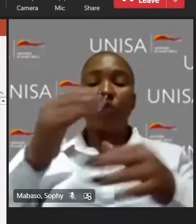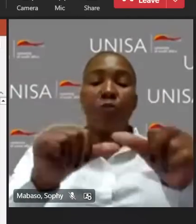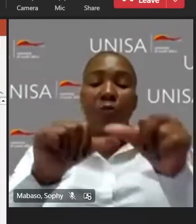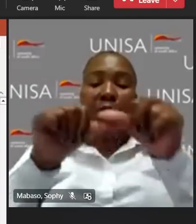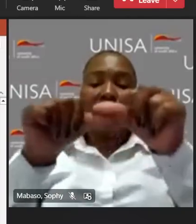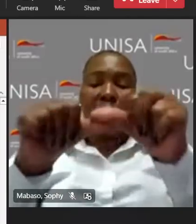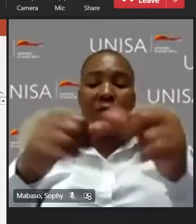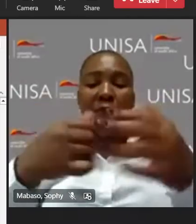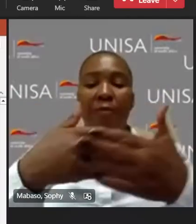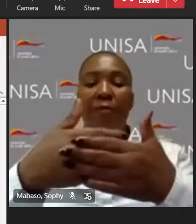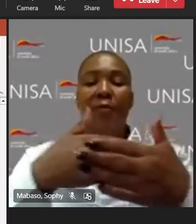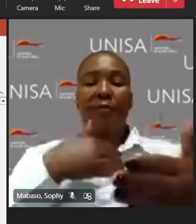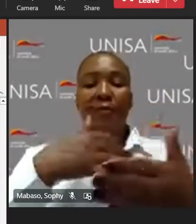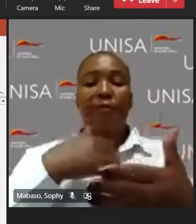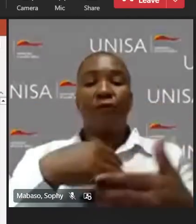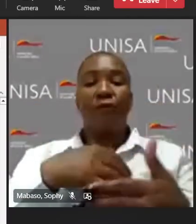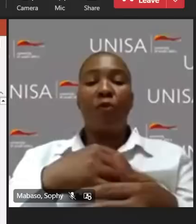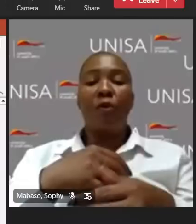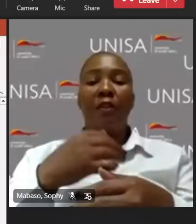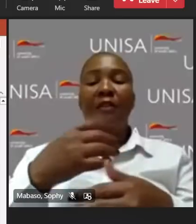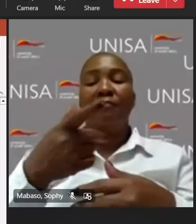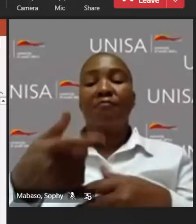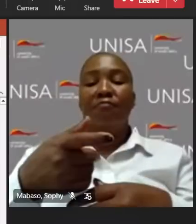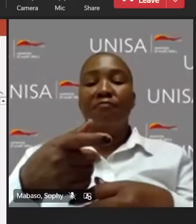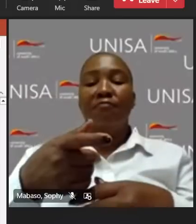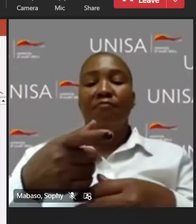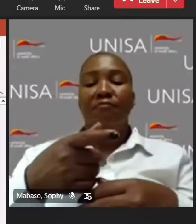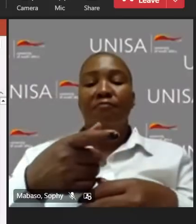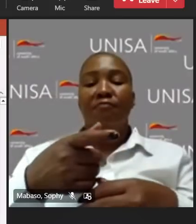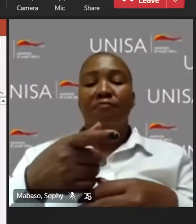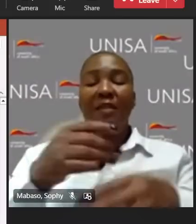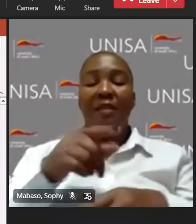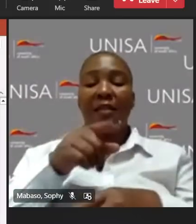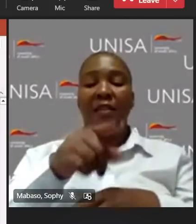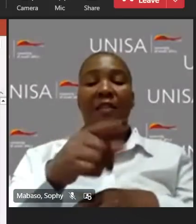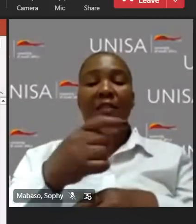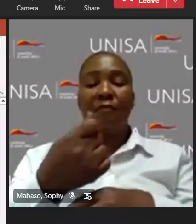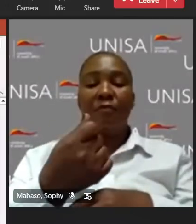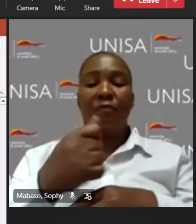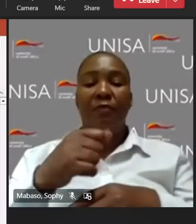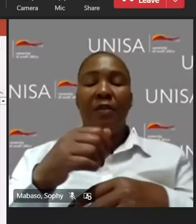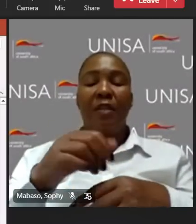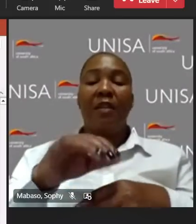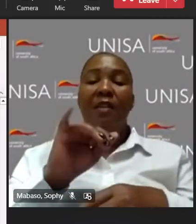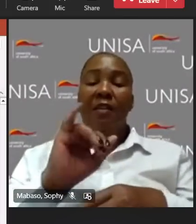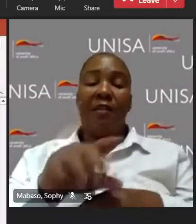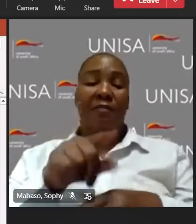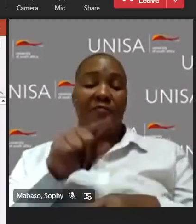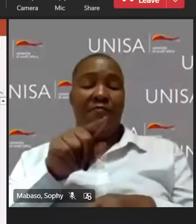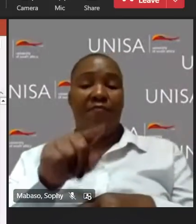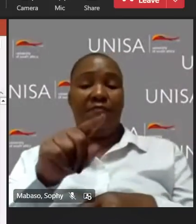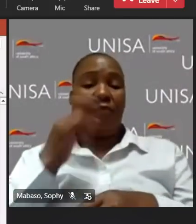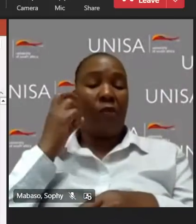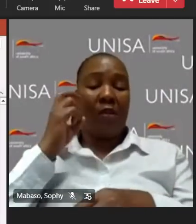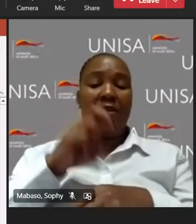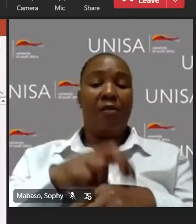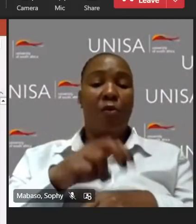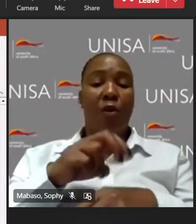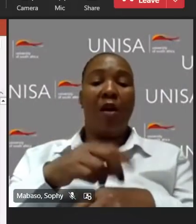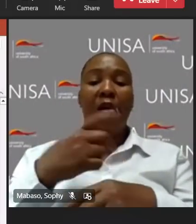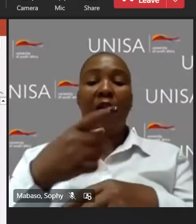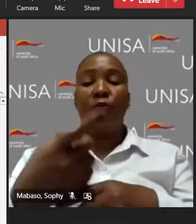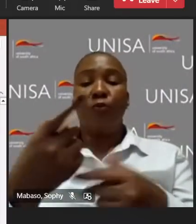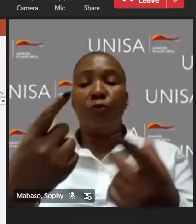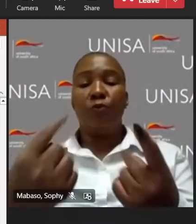refund can be processed. So there are also documents that we require before you can accept